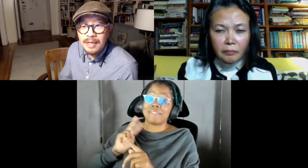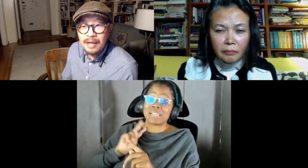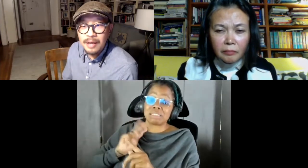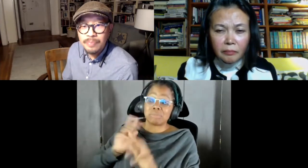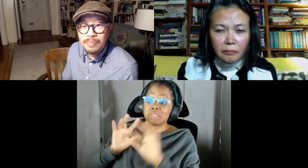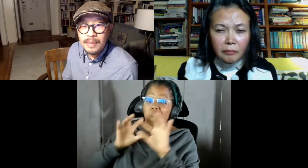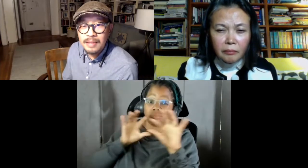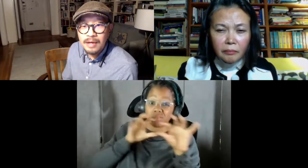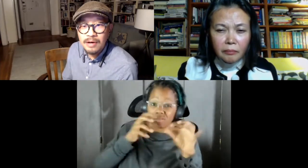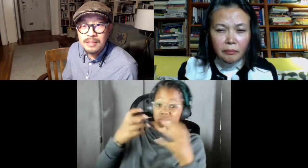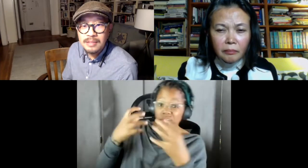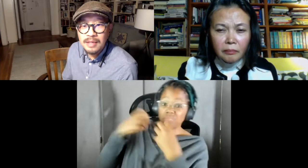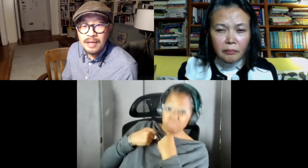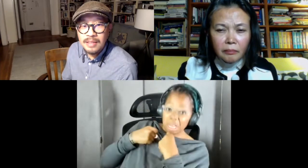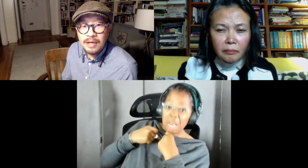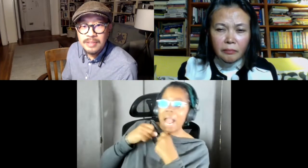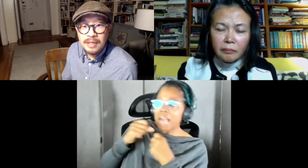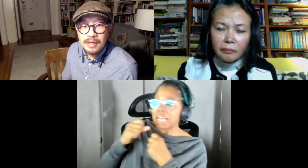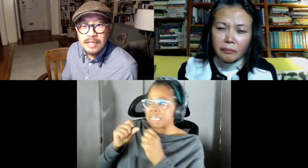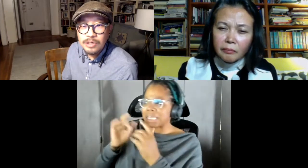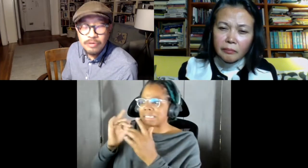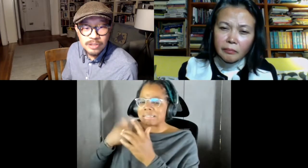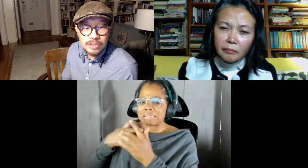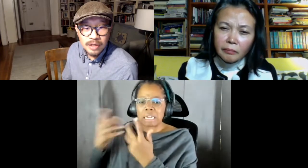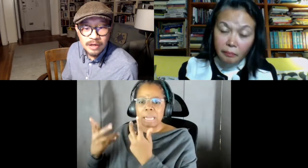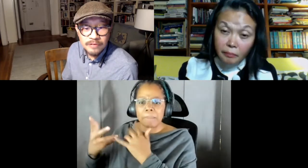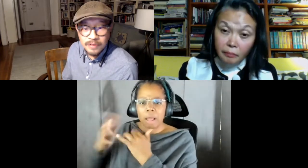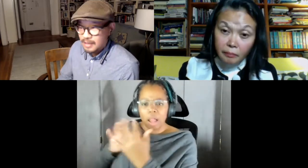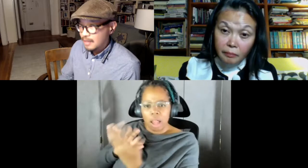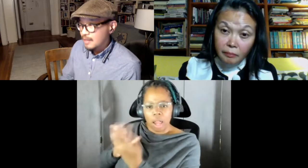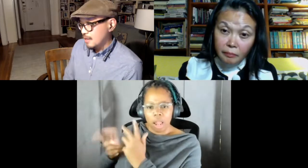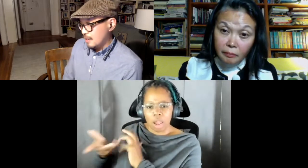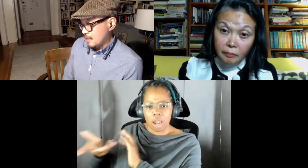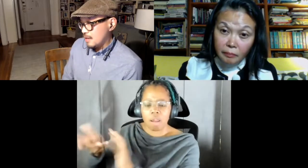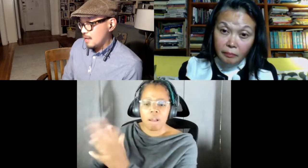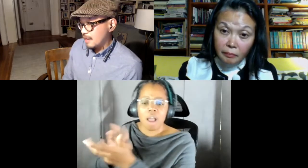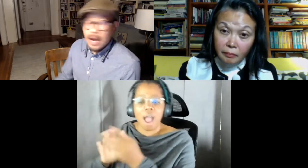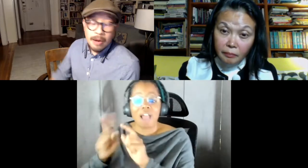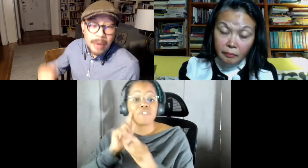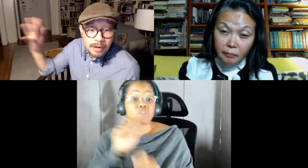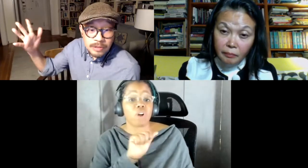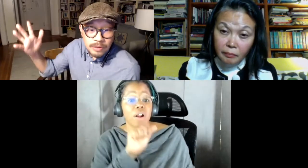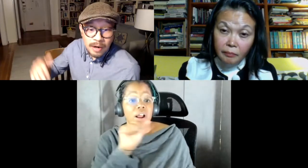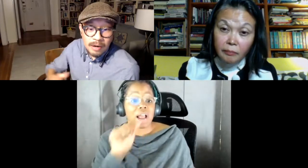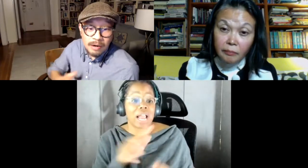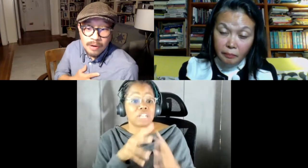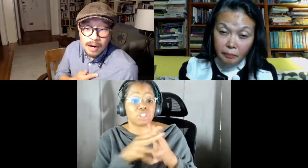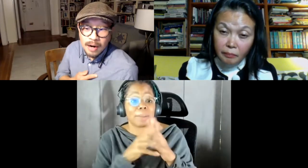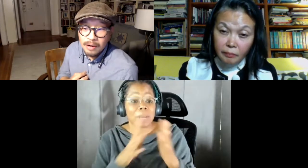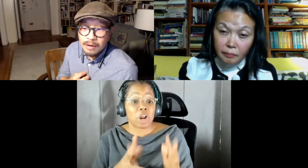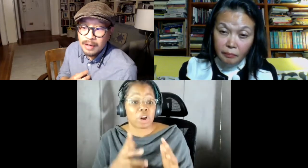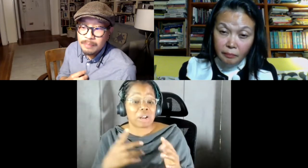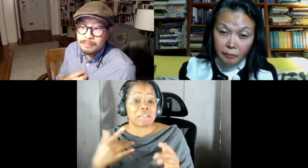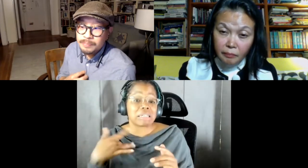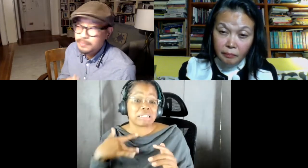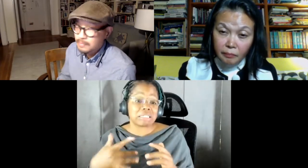Americans, there is an integration of our parents or